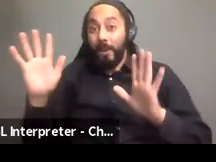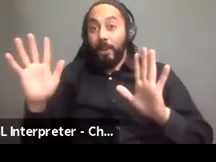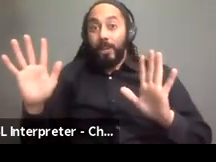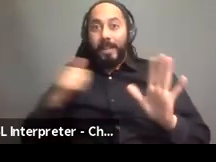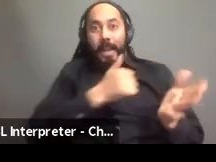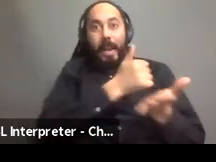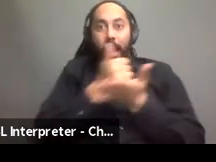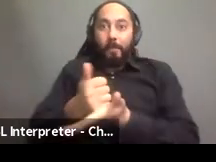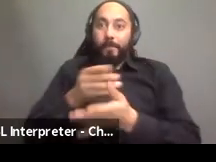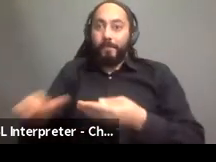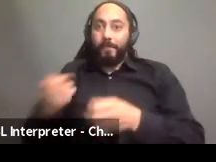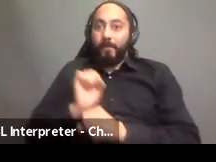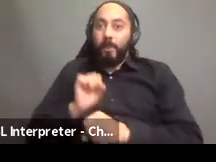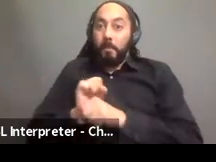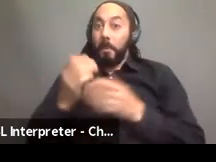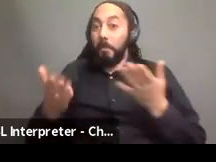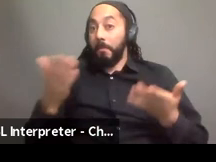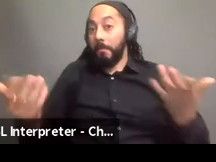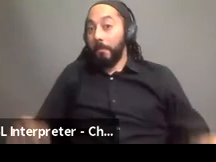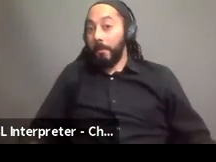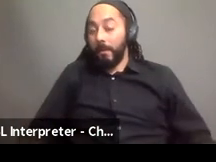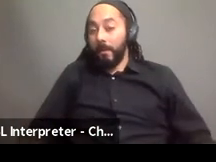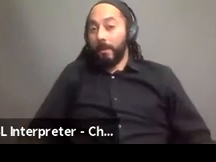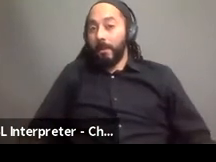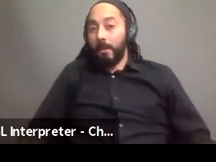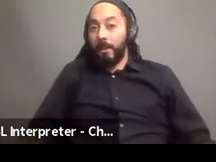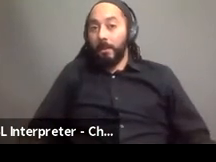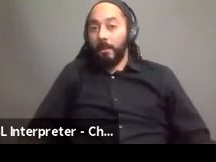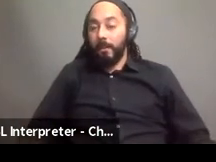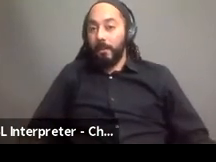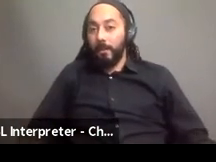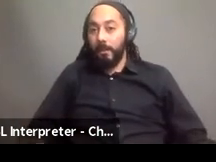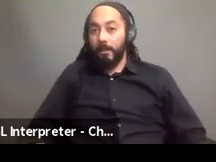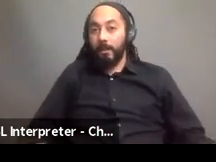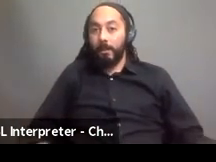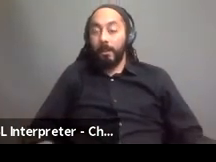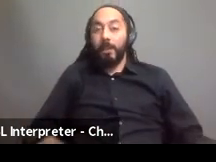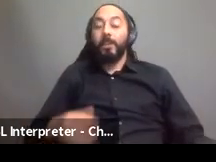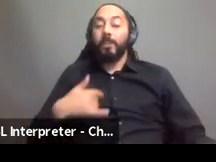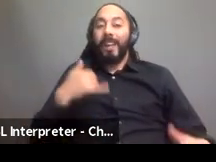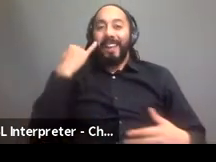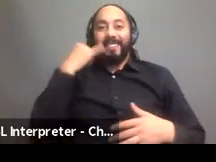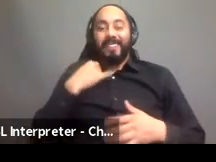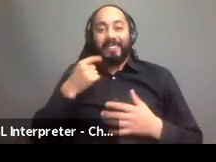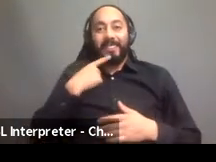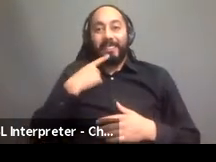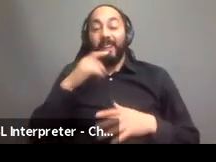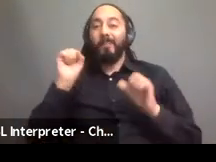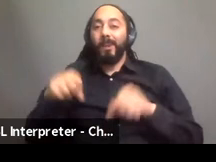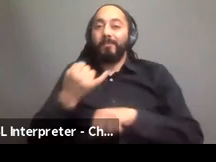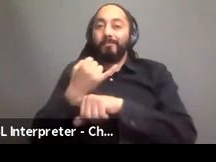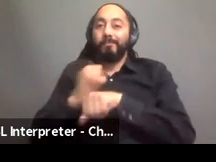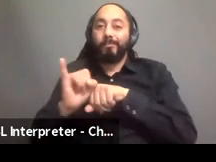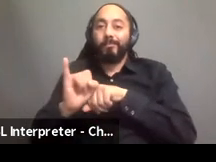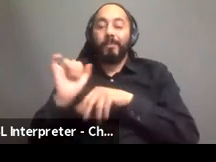want to, I guess if I could say that, word, like ruin the relationship between you and this